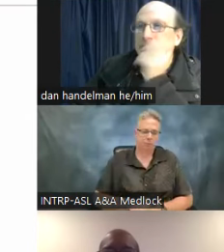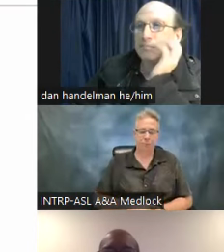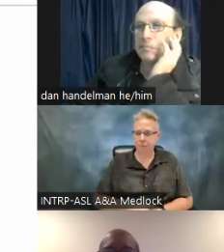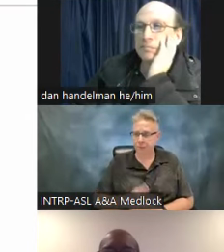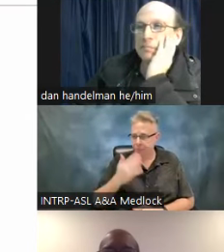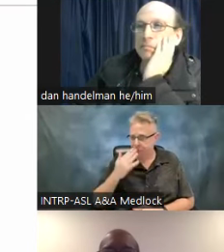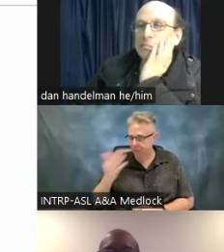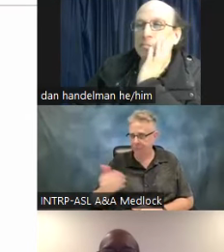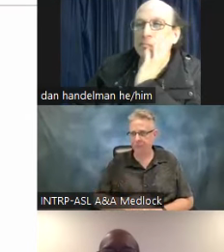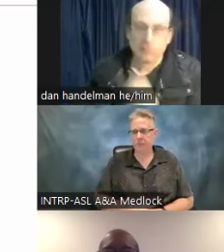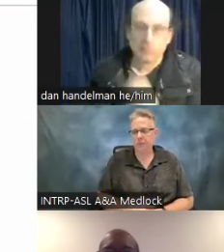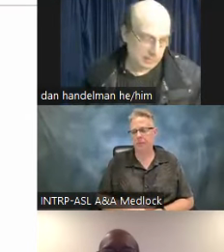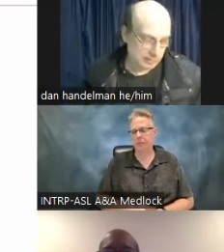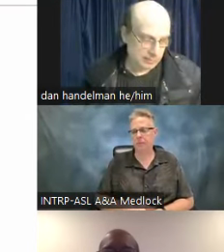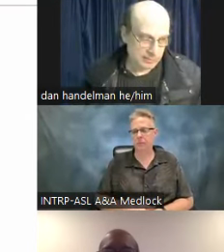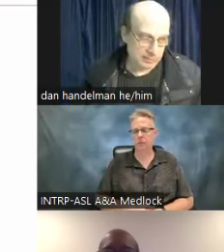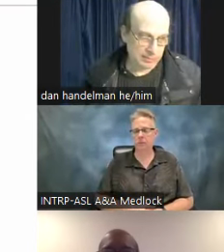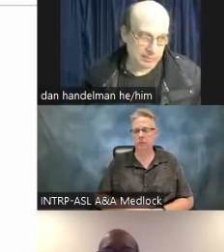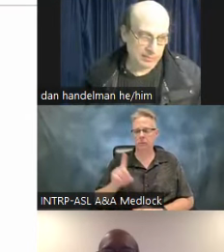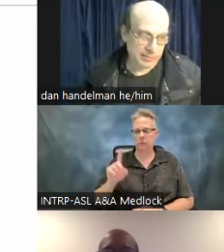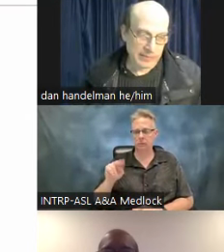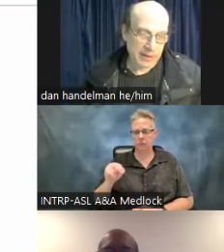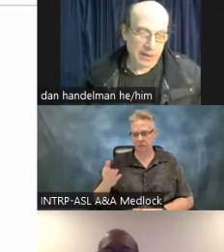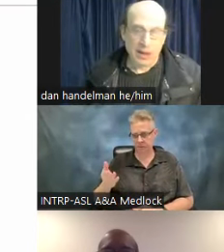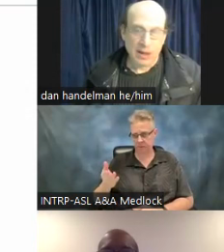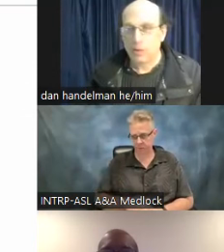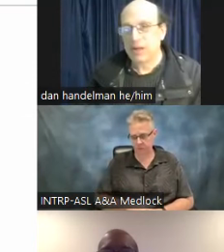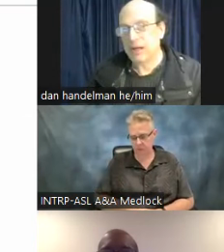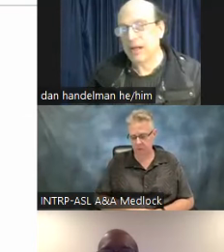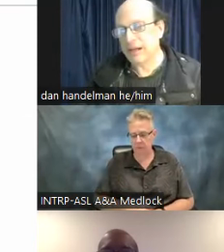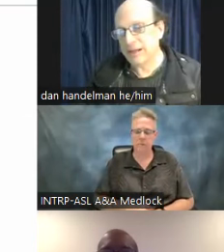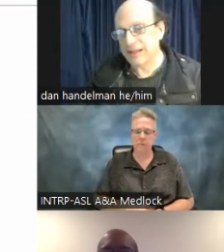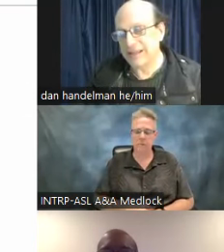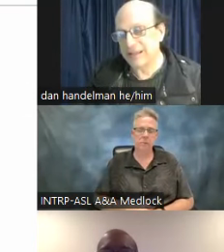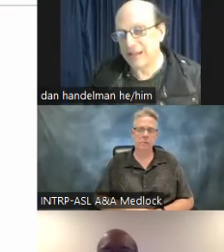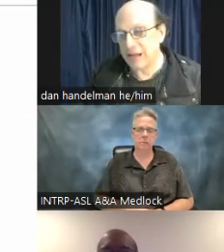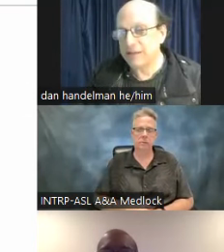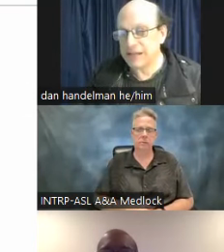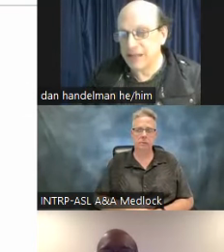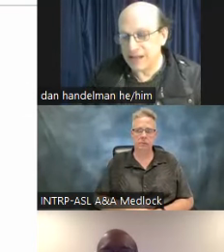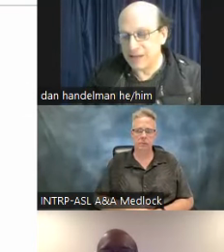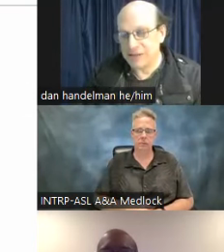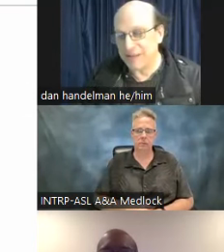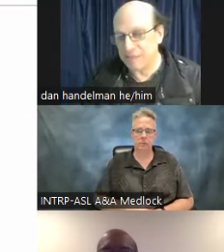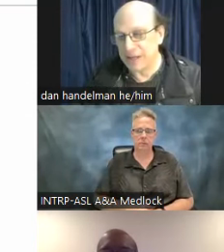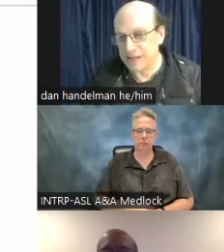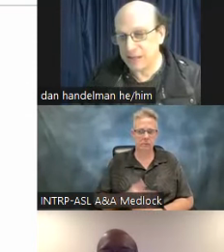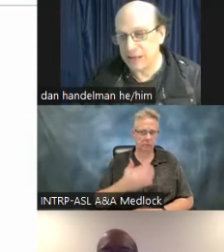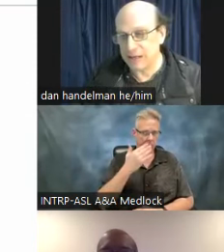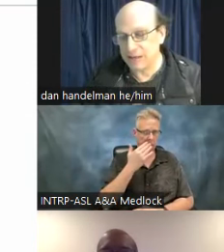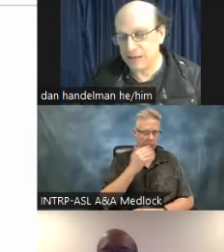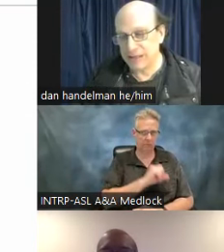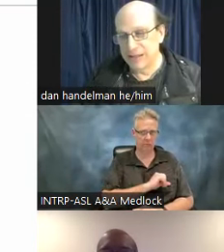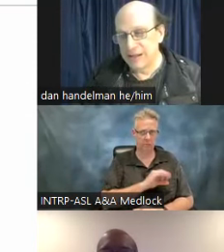you. Yes, Co-Chair Dan? Well, yes, thank you, staff,